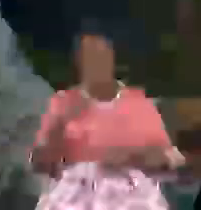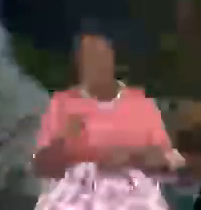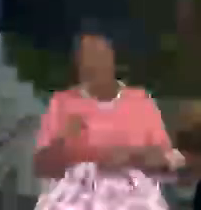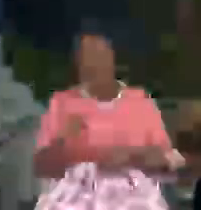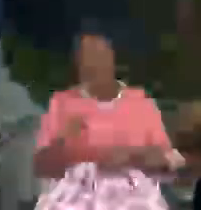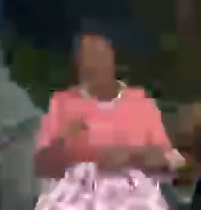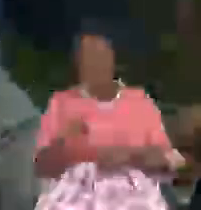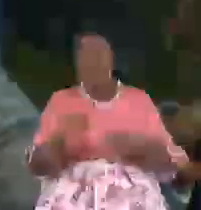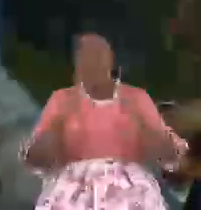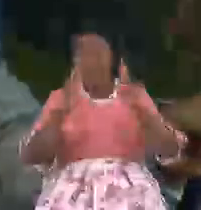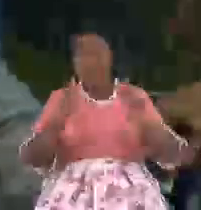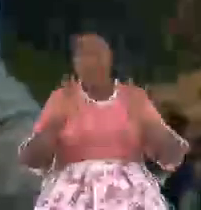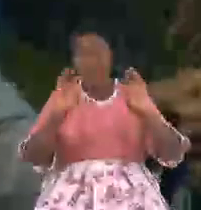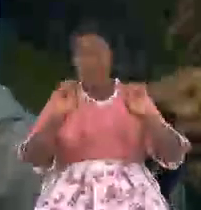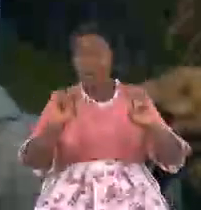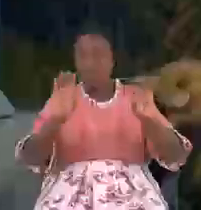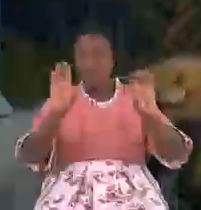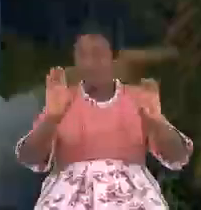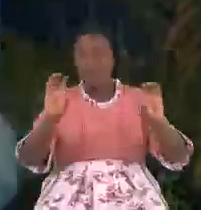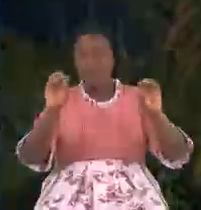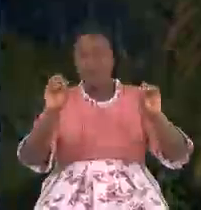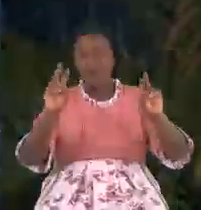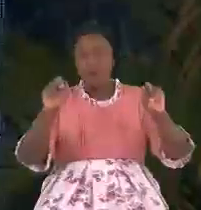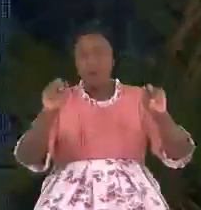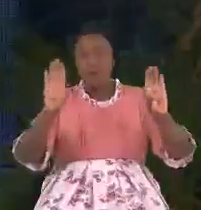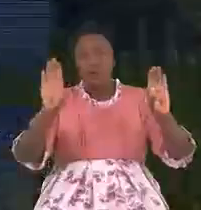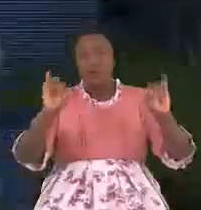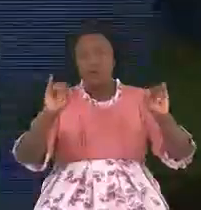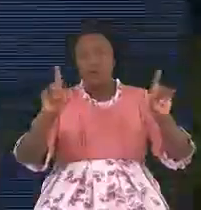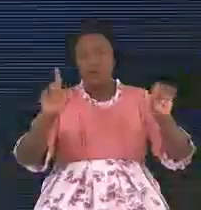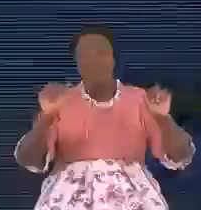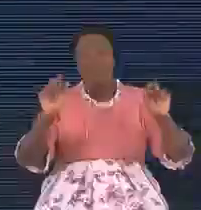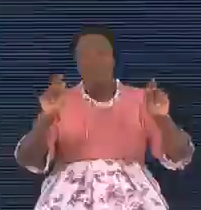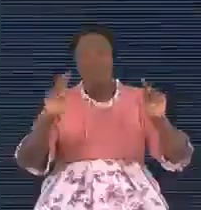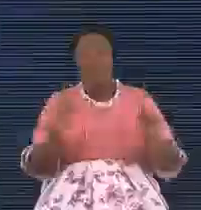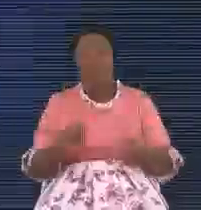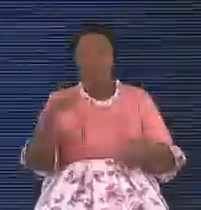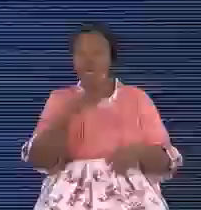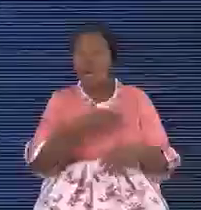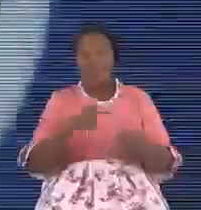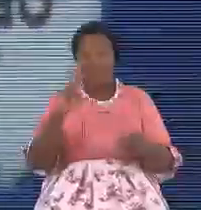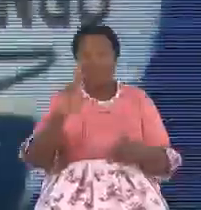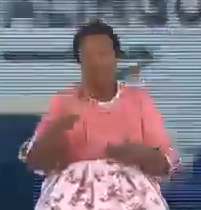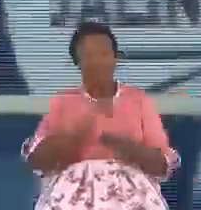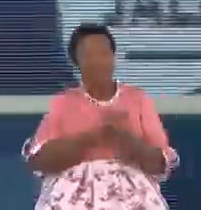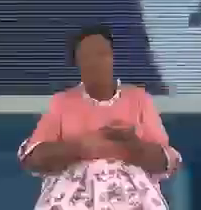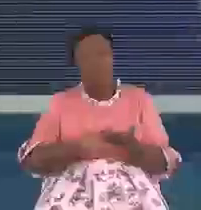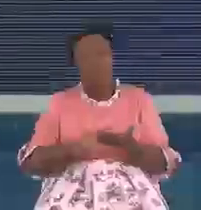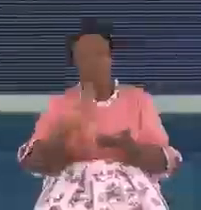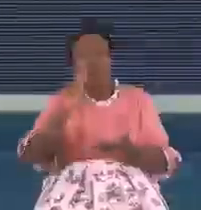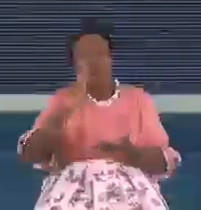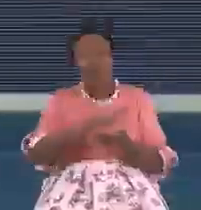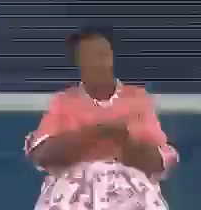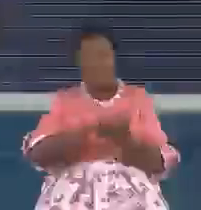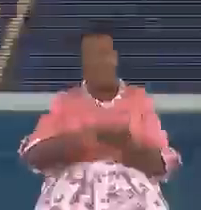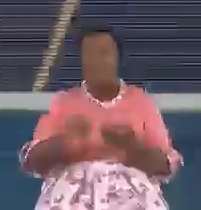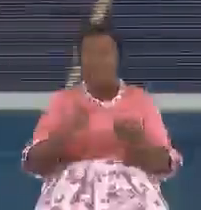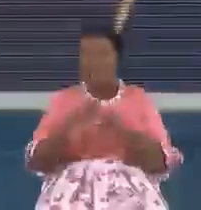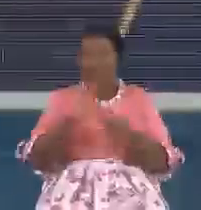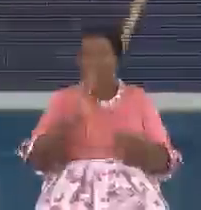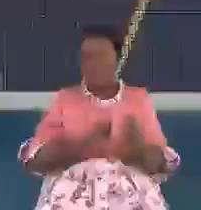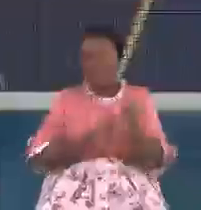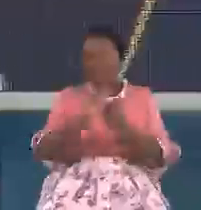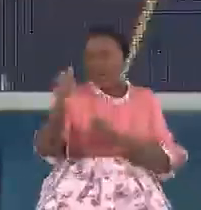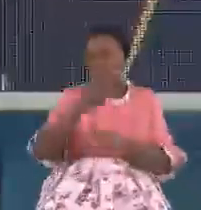reconciliation and righteousness you'll be far away from god your sin separated